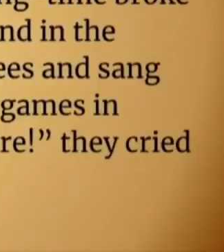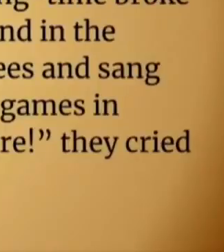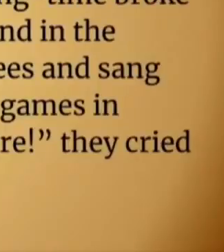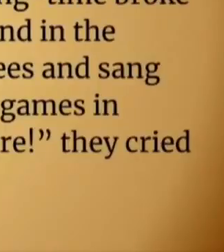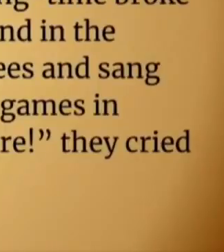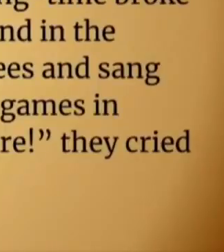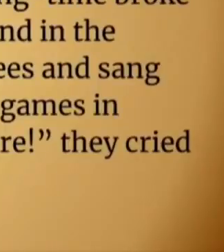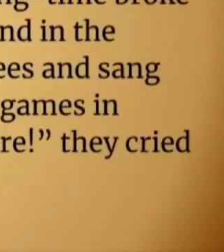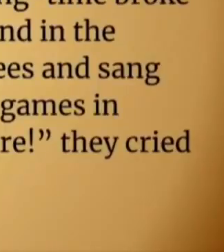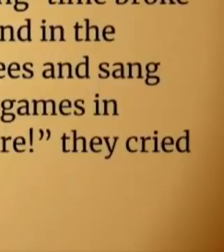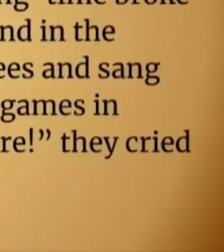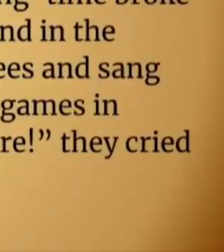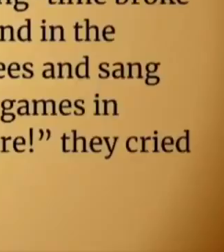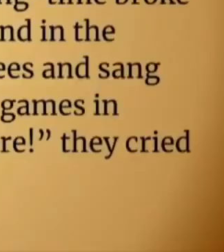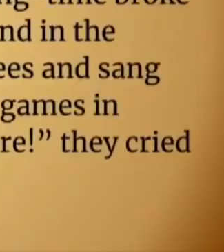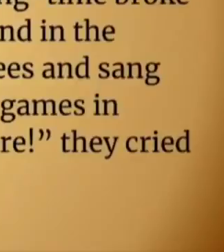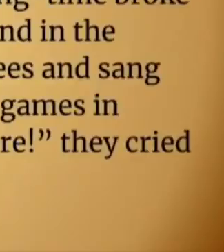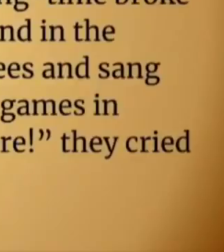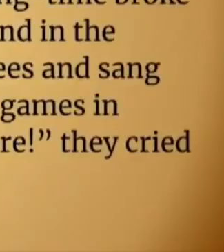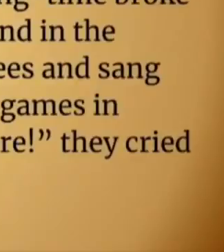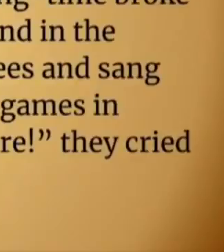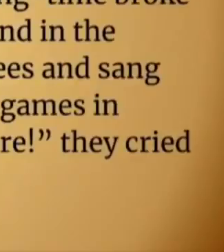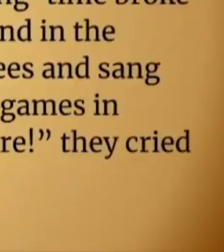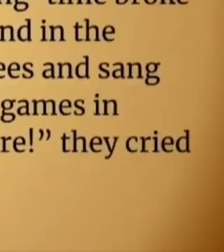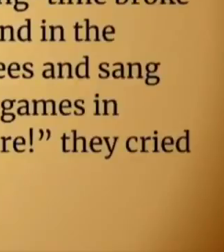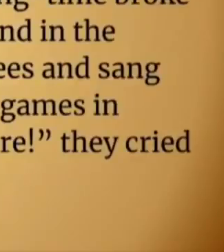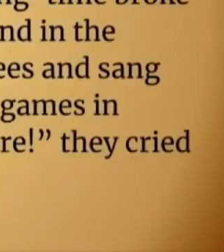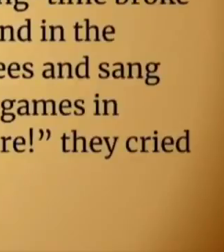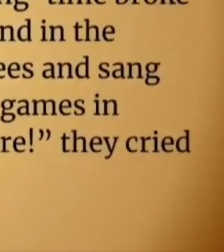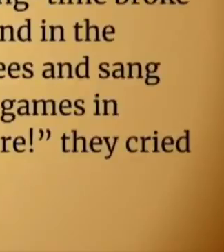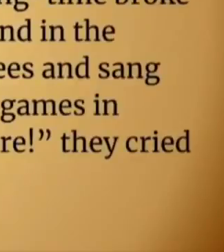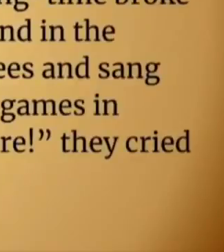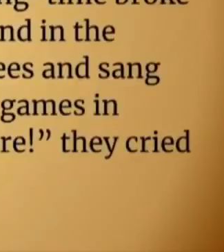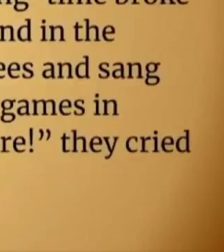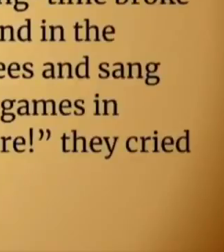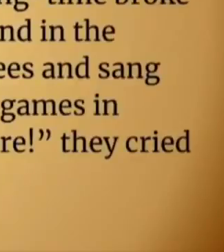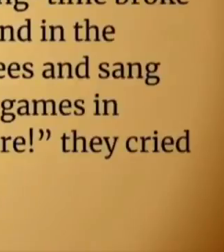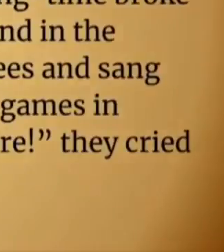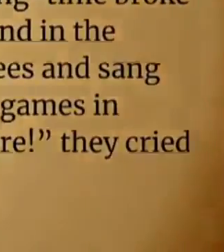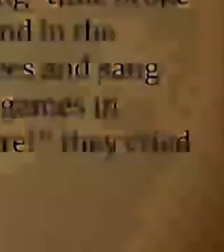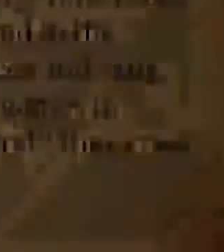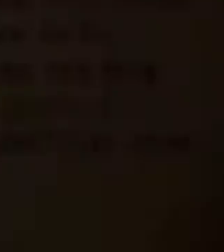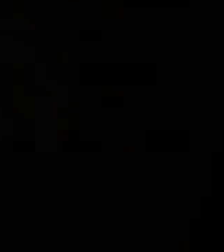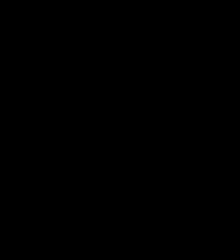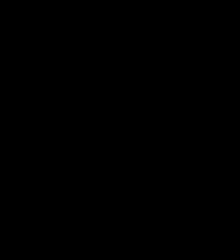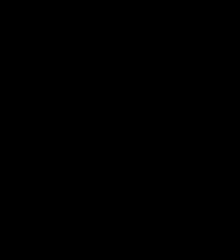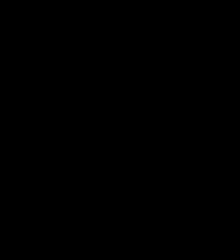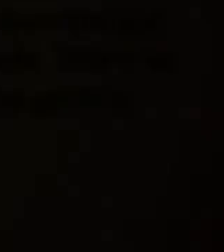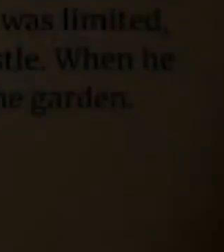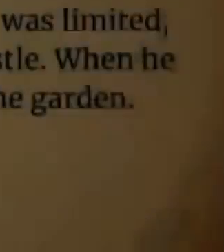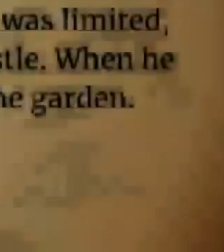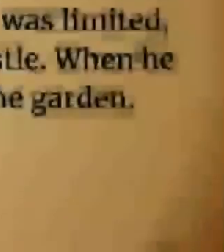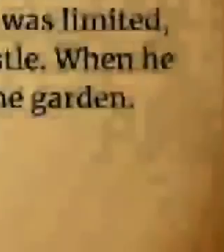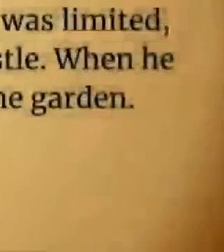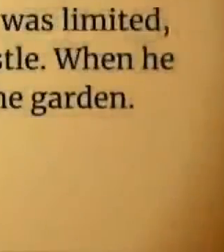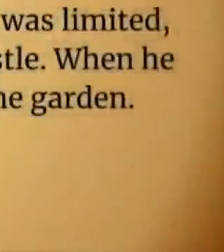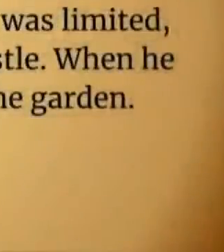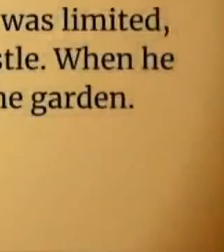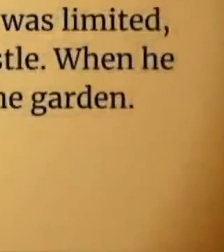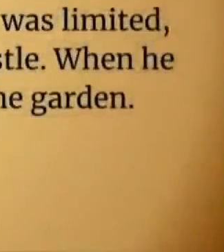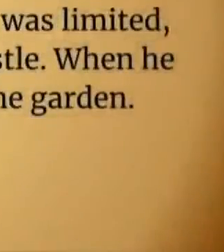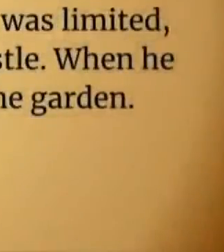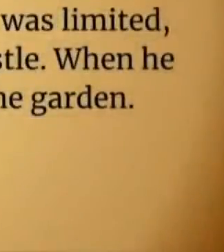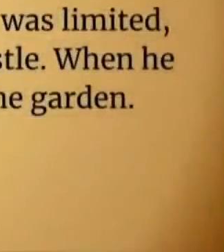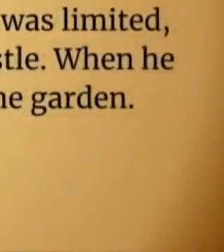their games in order to listen to them. "How happy we are here!" they cried to each other. One day the giant came